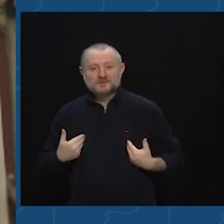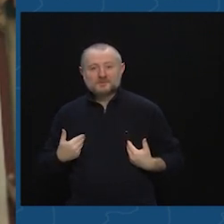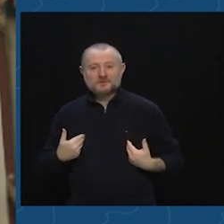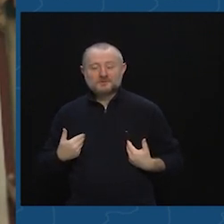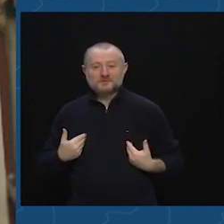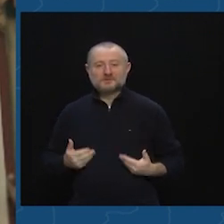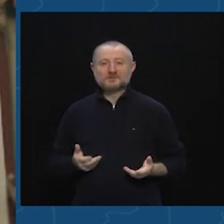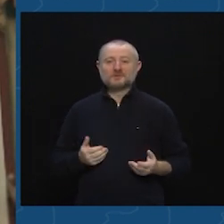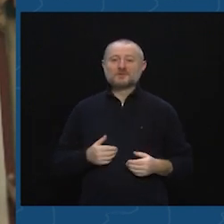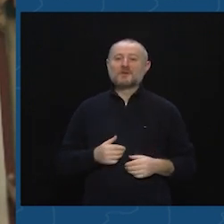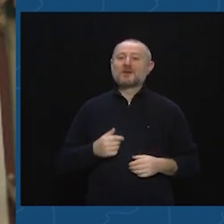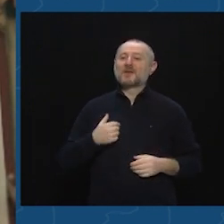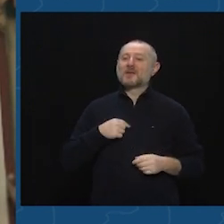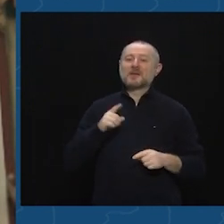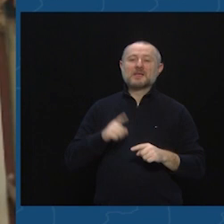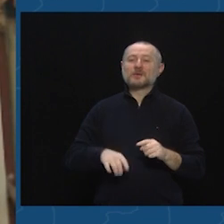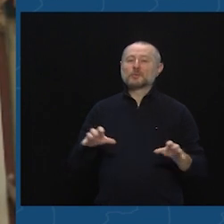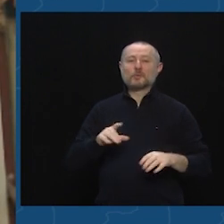to lose